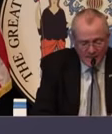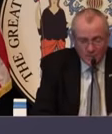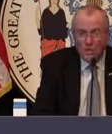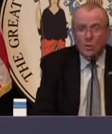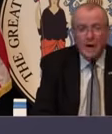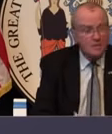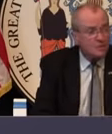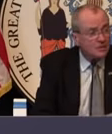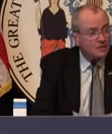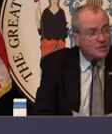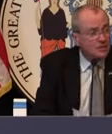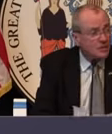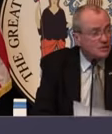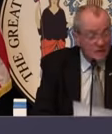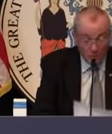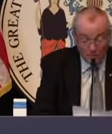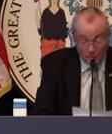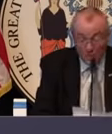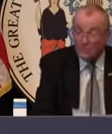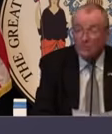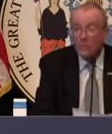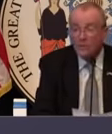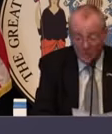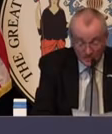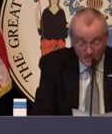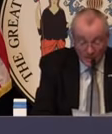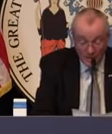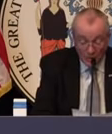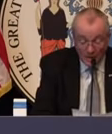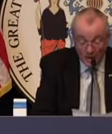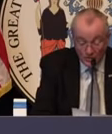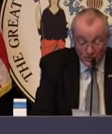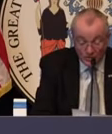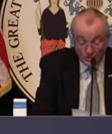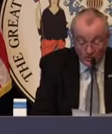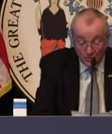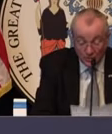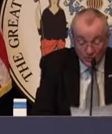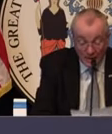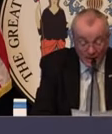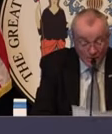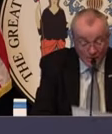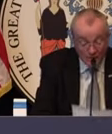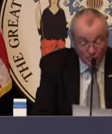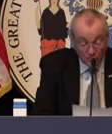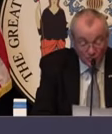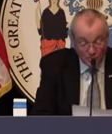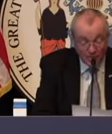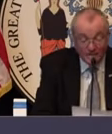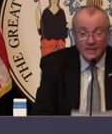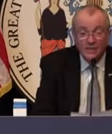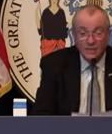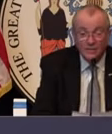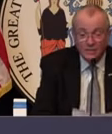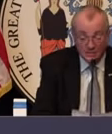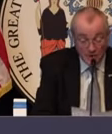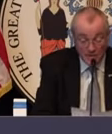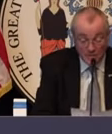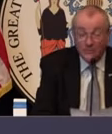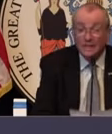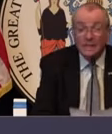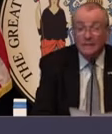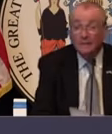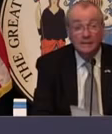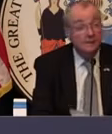583. New hospitalizations yesterday were 241. While 164 live residents were reported to have left